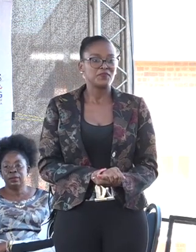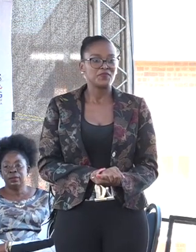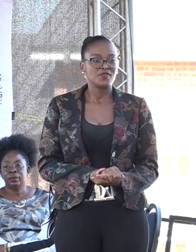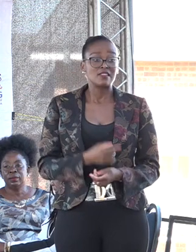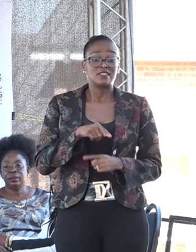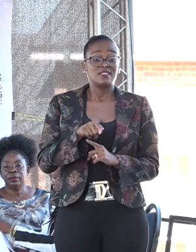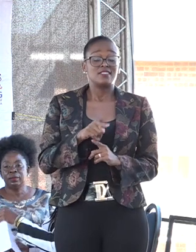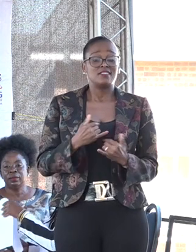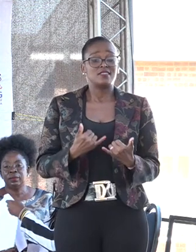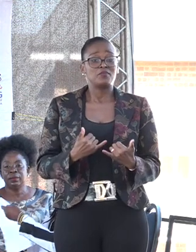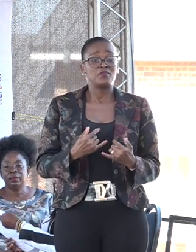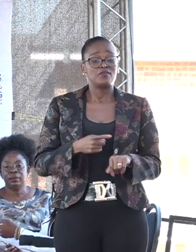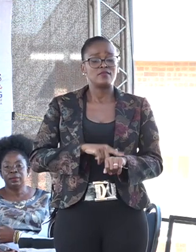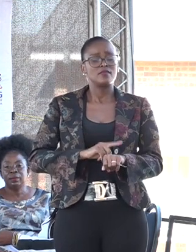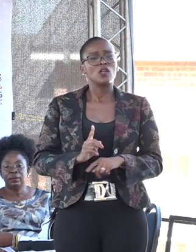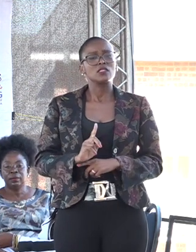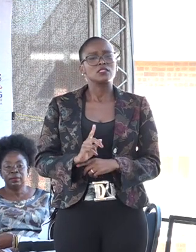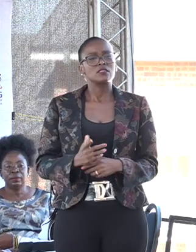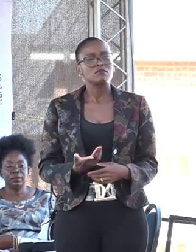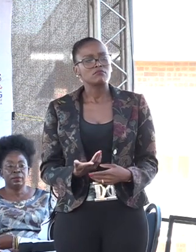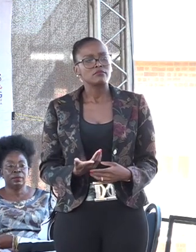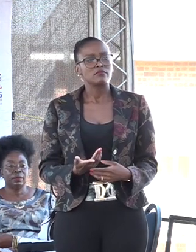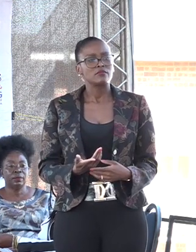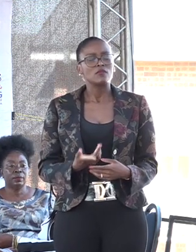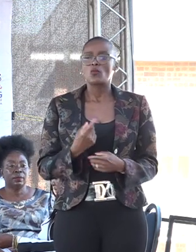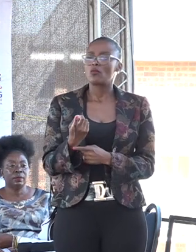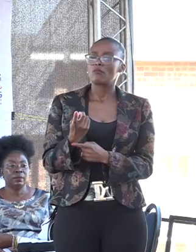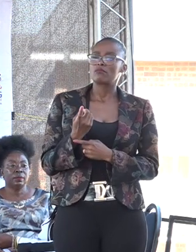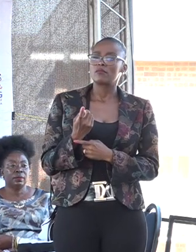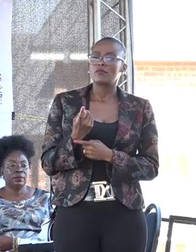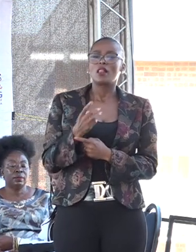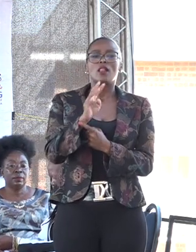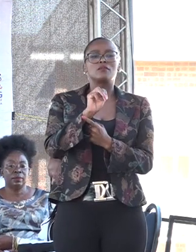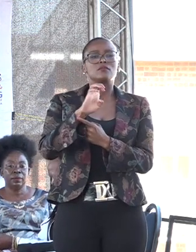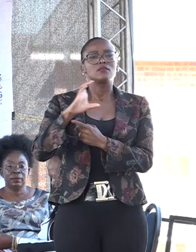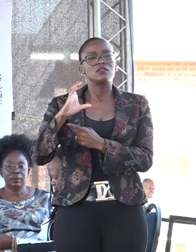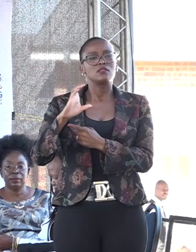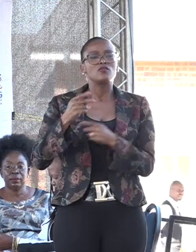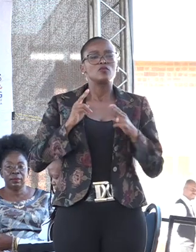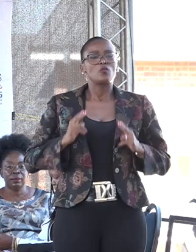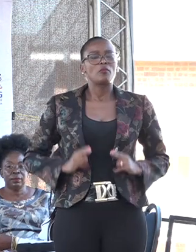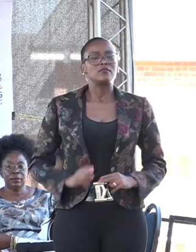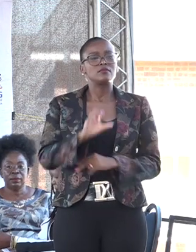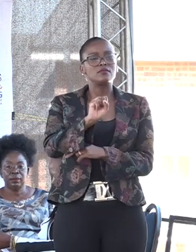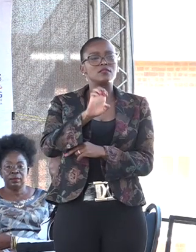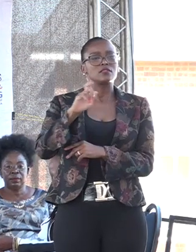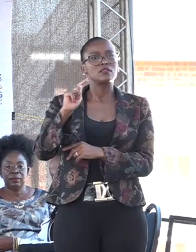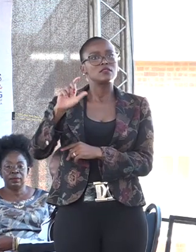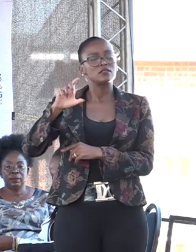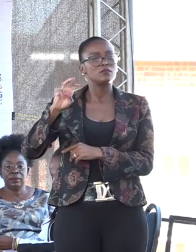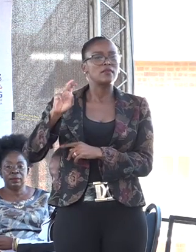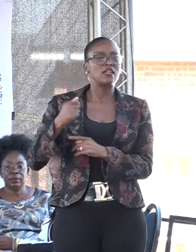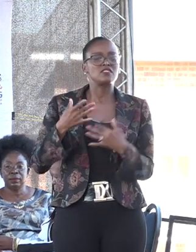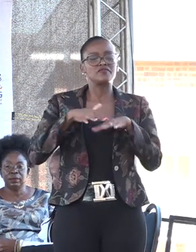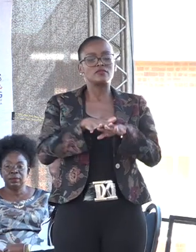at this point in time, I'm going to call the MEC for Human Settlement and